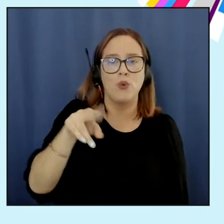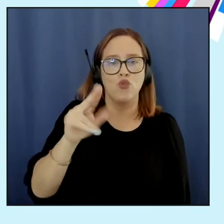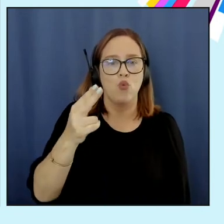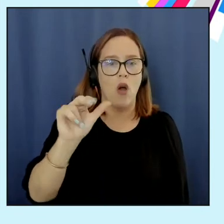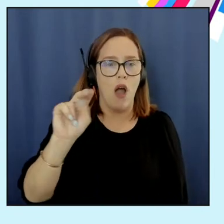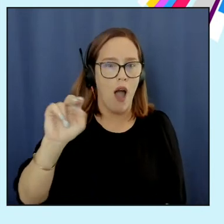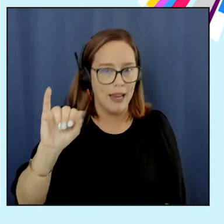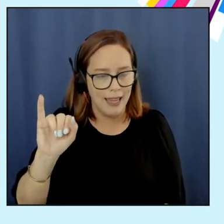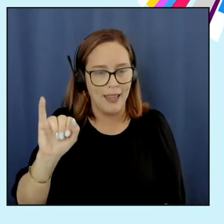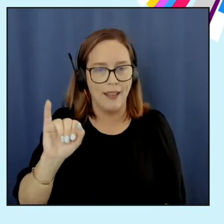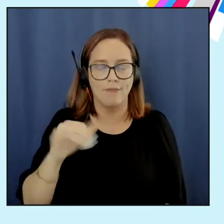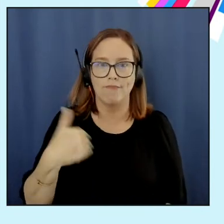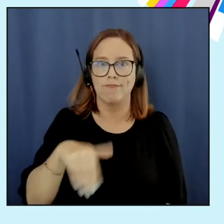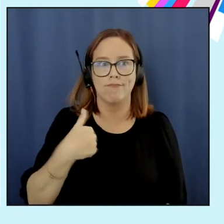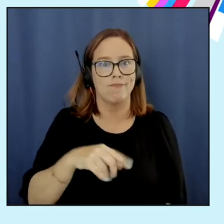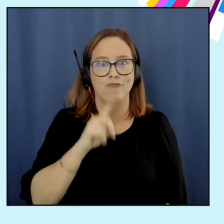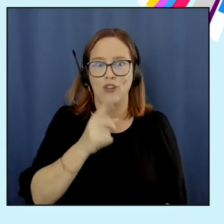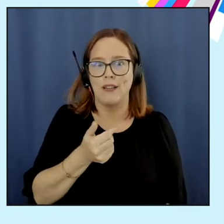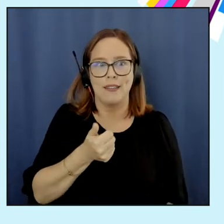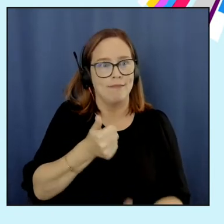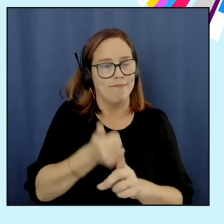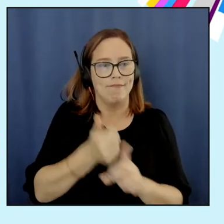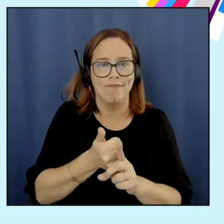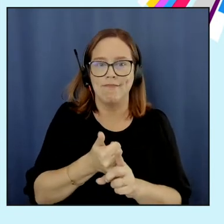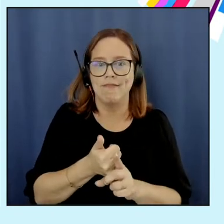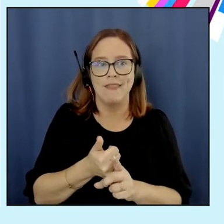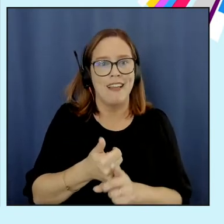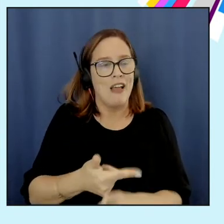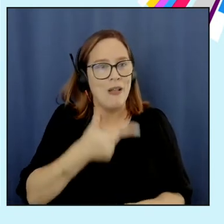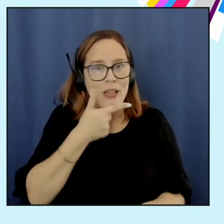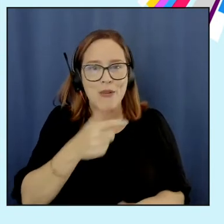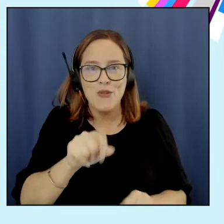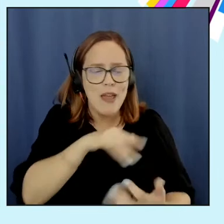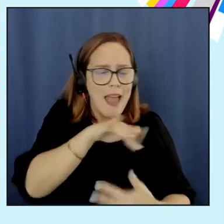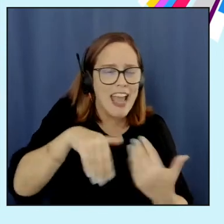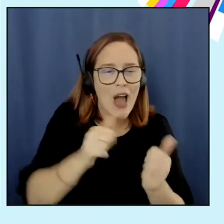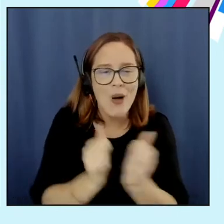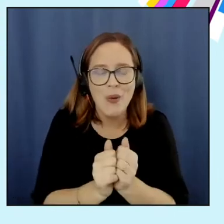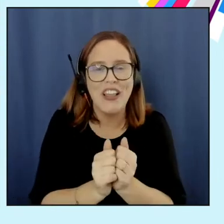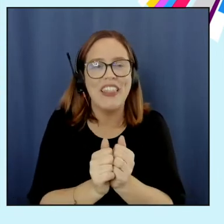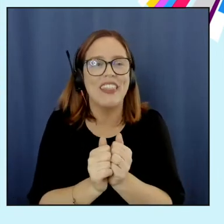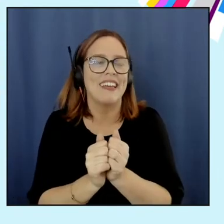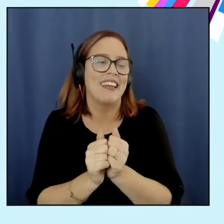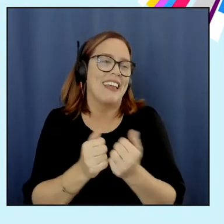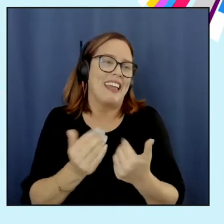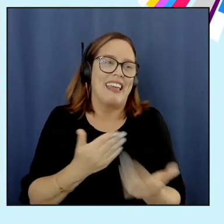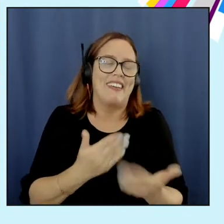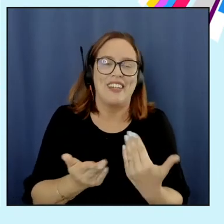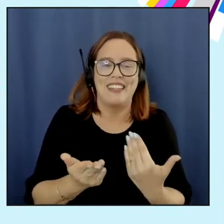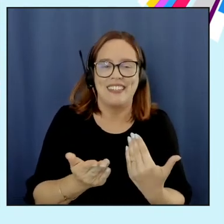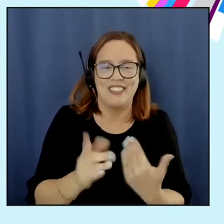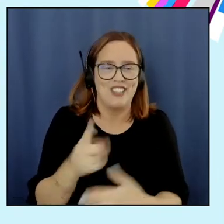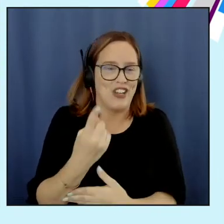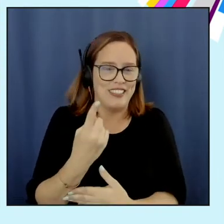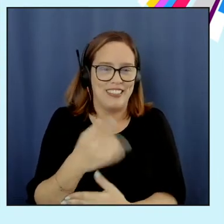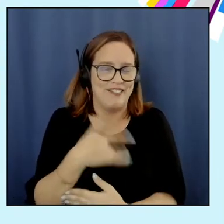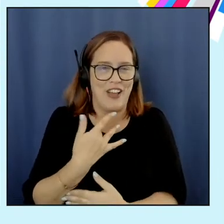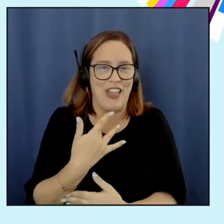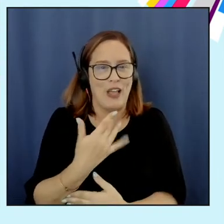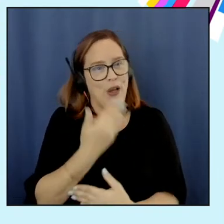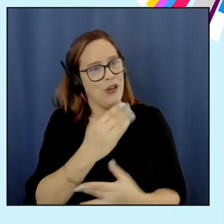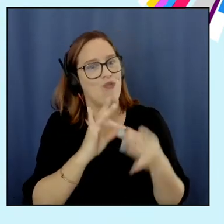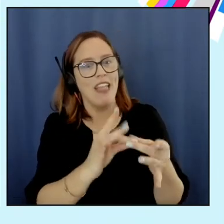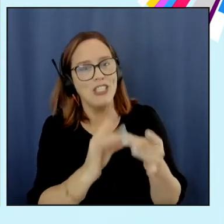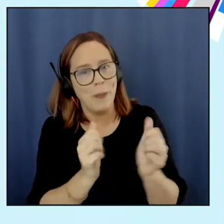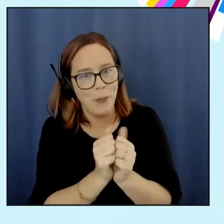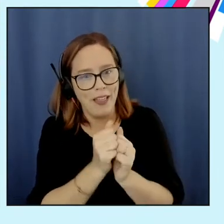just this really bad lesbian that you could hang out with and even, you know, just like a really good relationship with. And